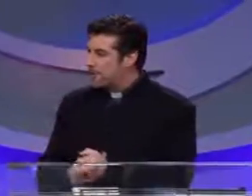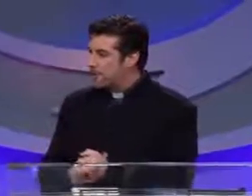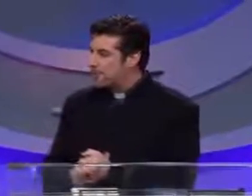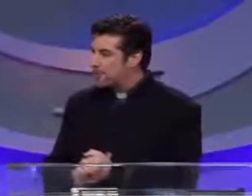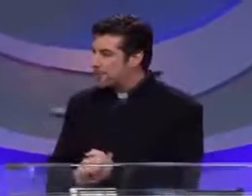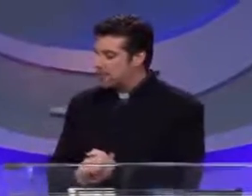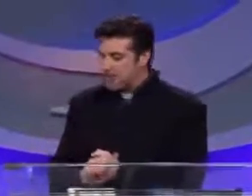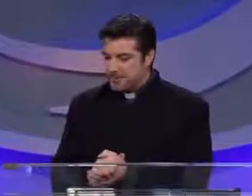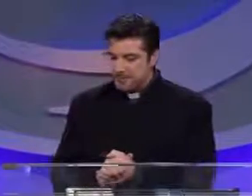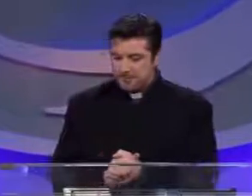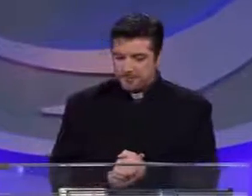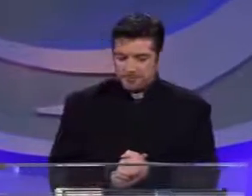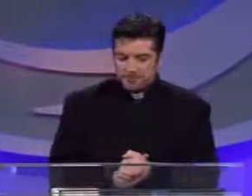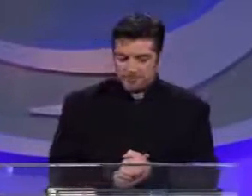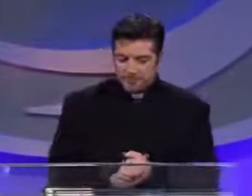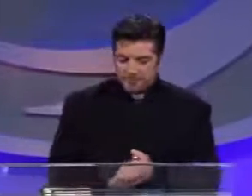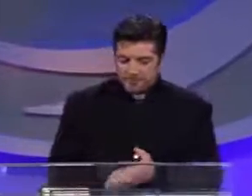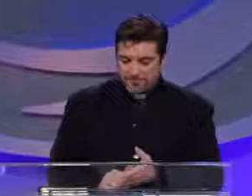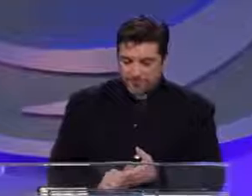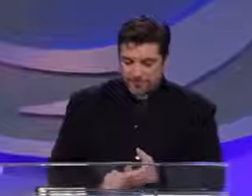one of my mentors.